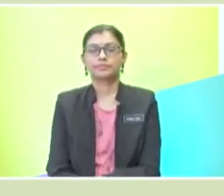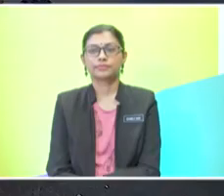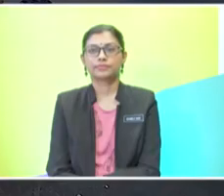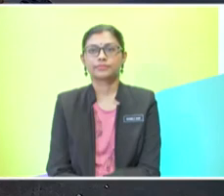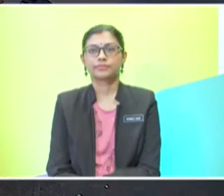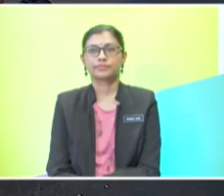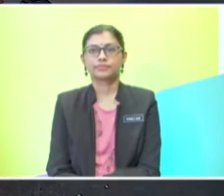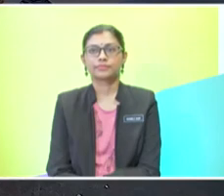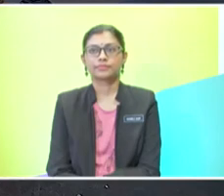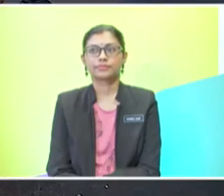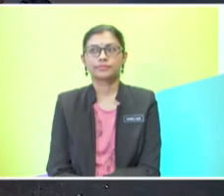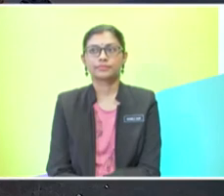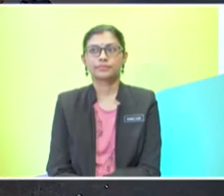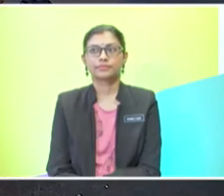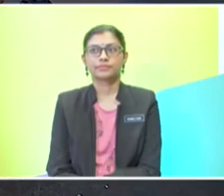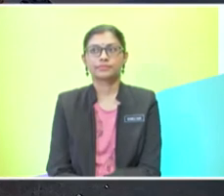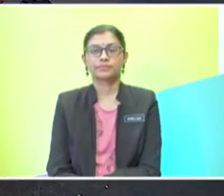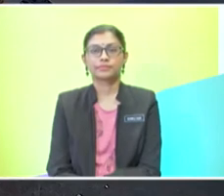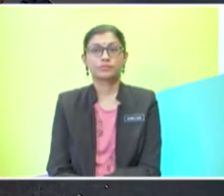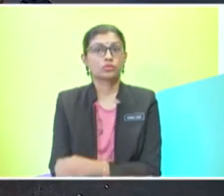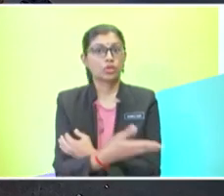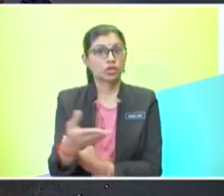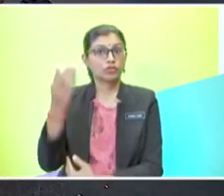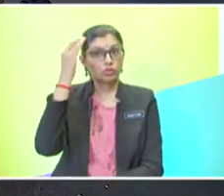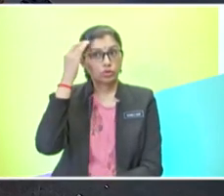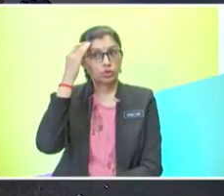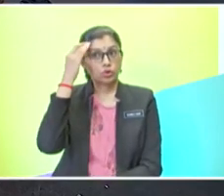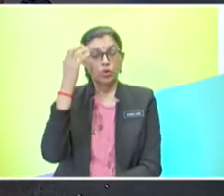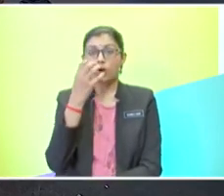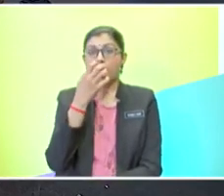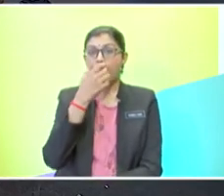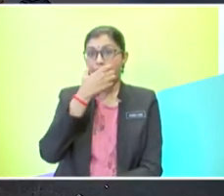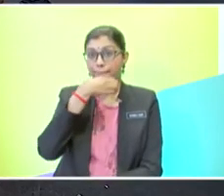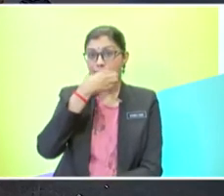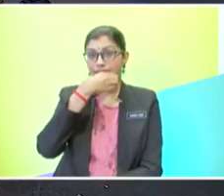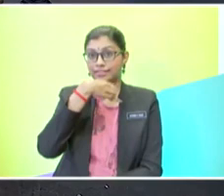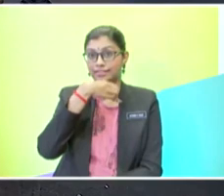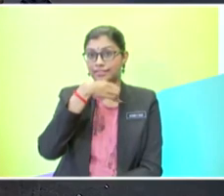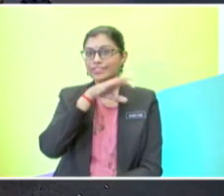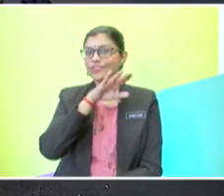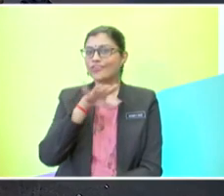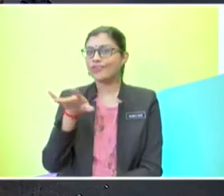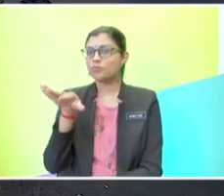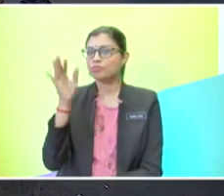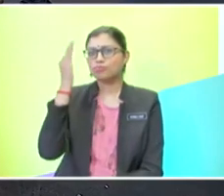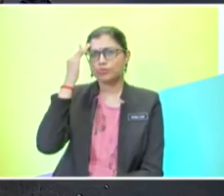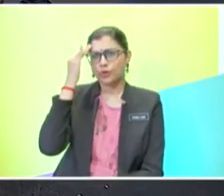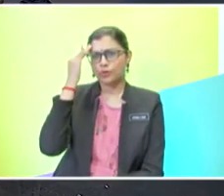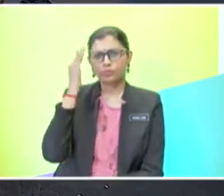small tip over there. If you already know how to spell apple, yep, that's already half the job. Yes,